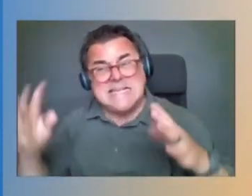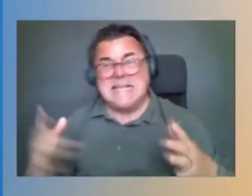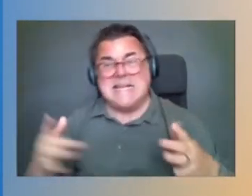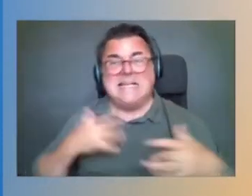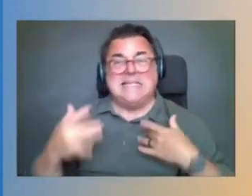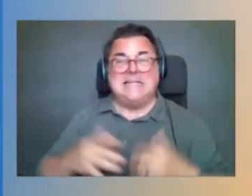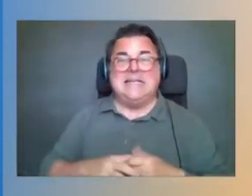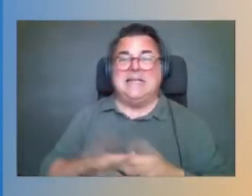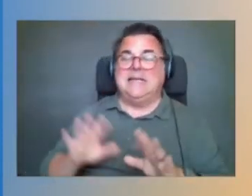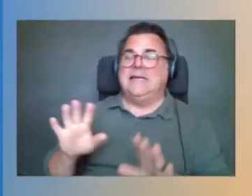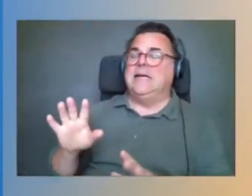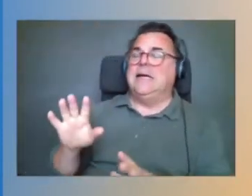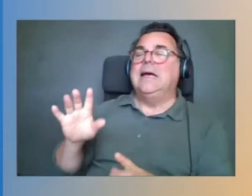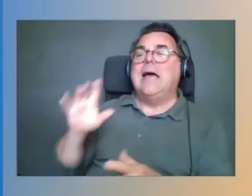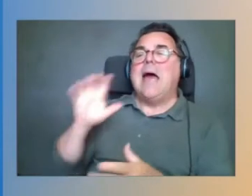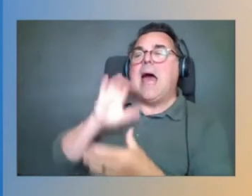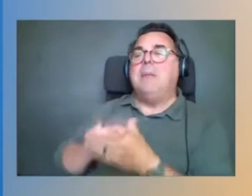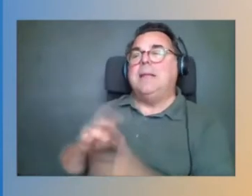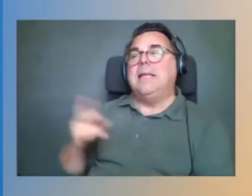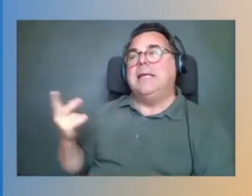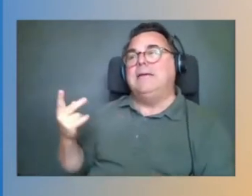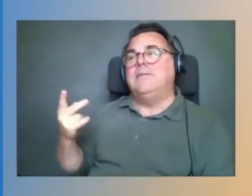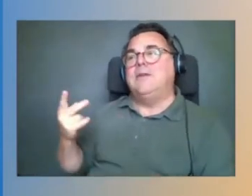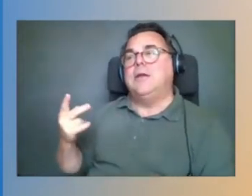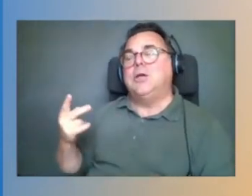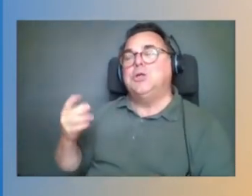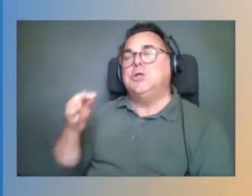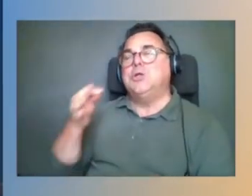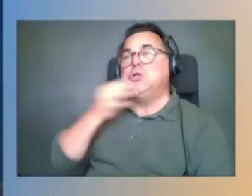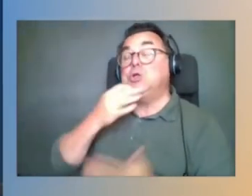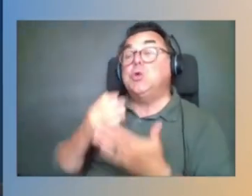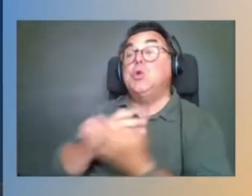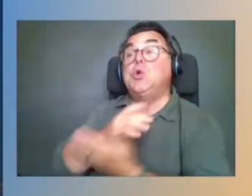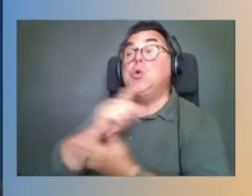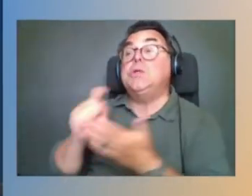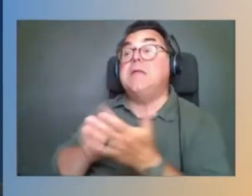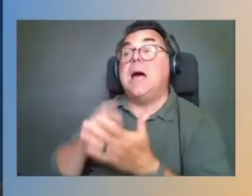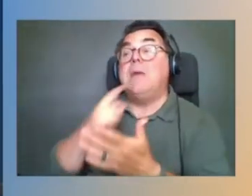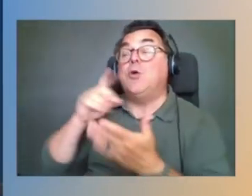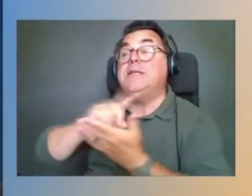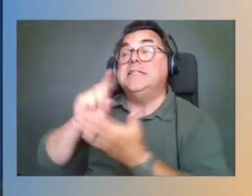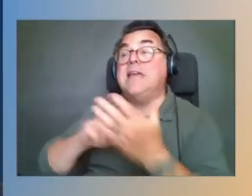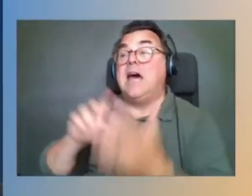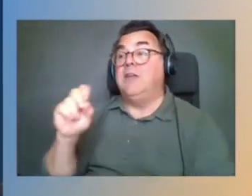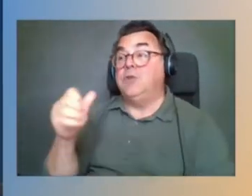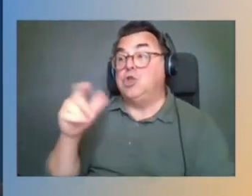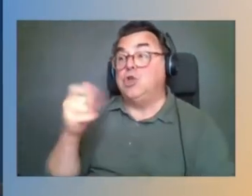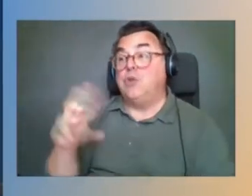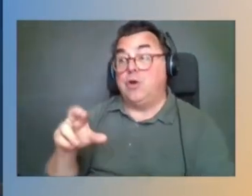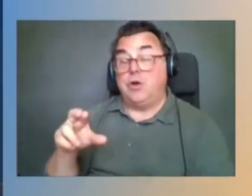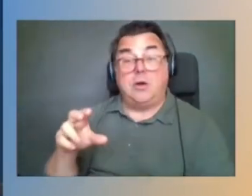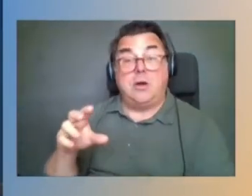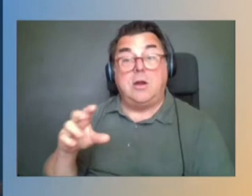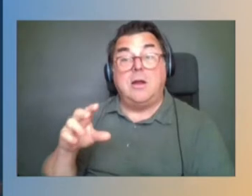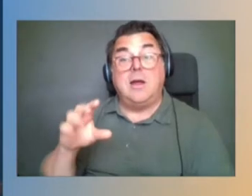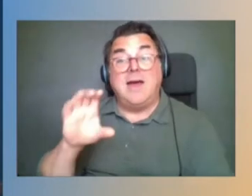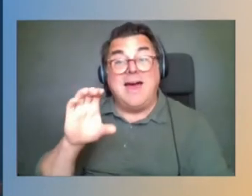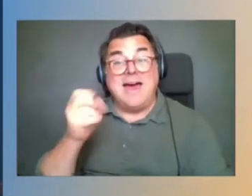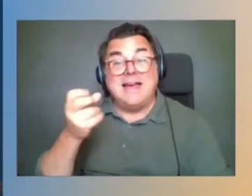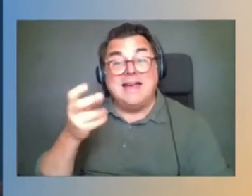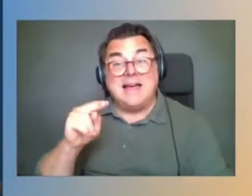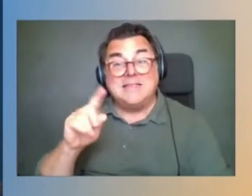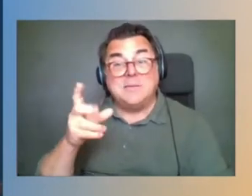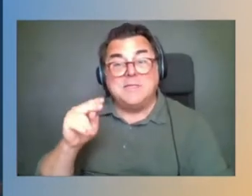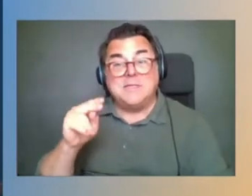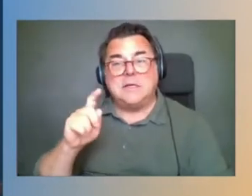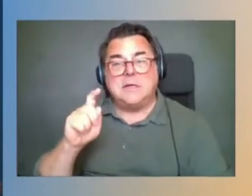I believe we are kind of entering in a new period of server design where custom silicon acceleration is going to define what the